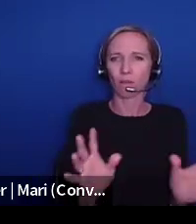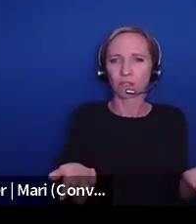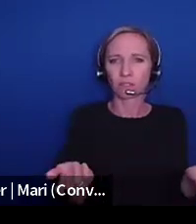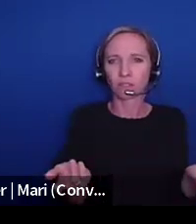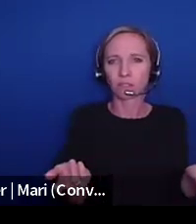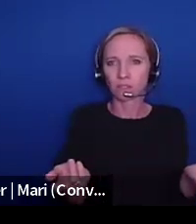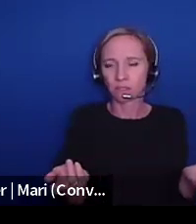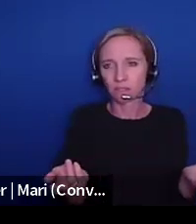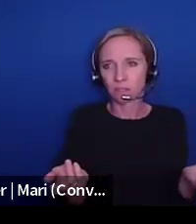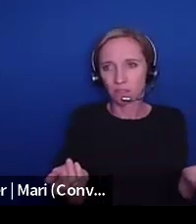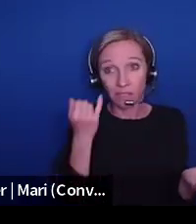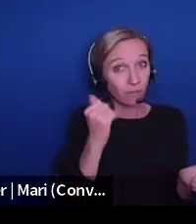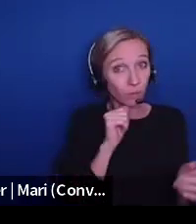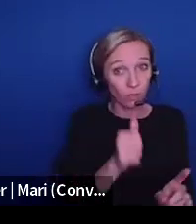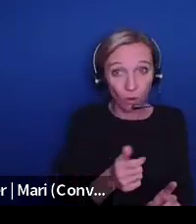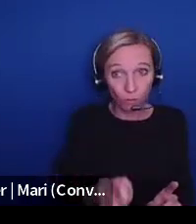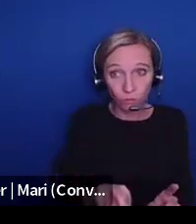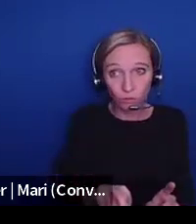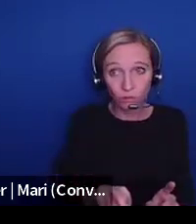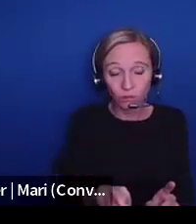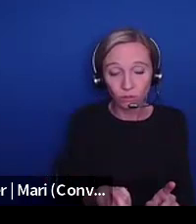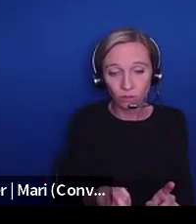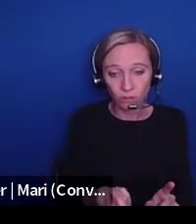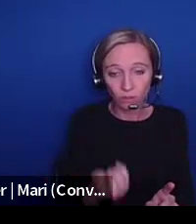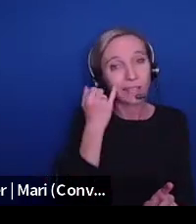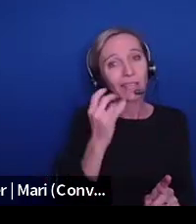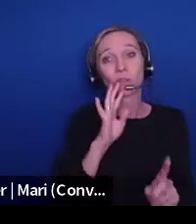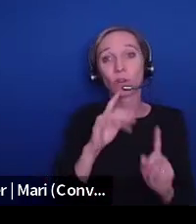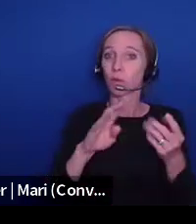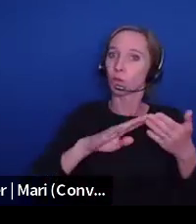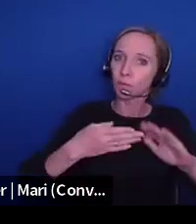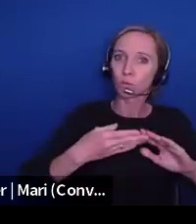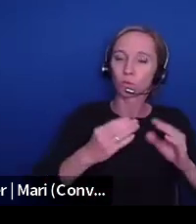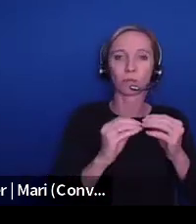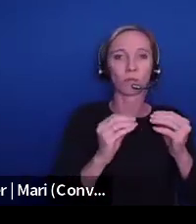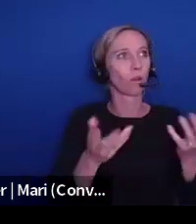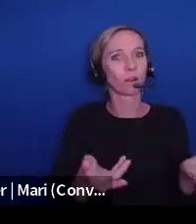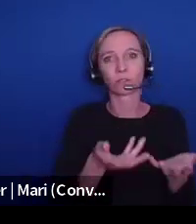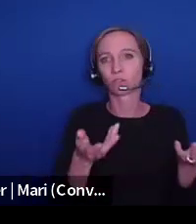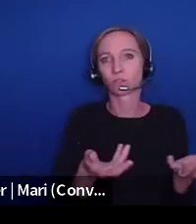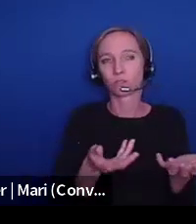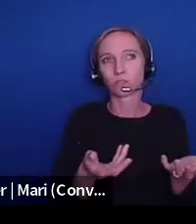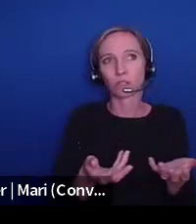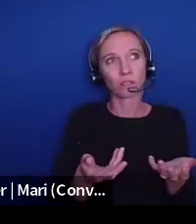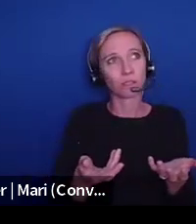mean, if we don't, if we talk about community, if we talk about